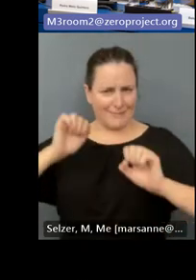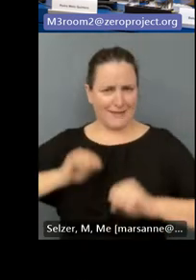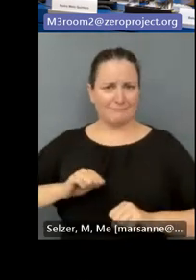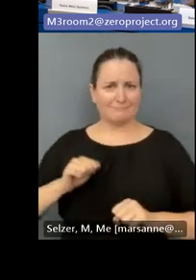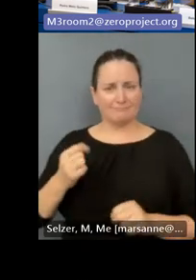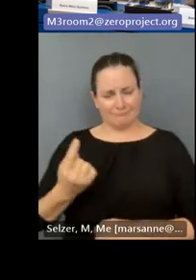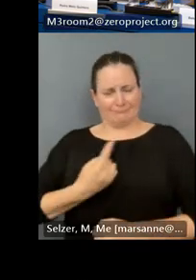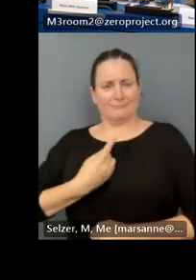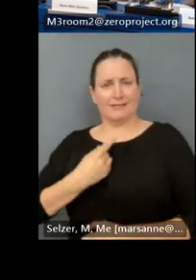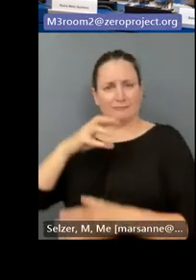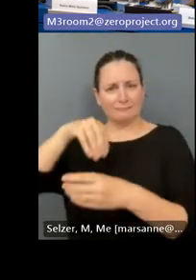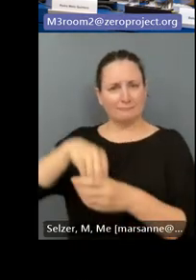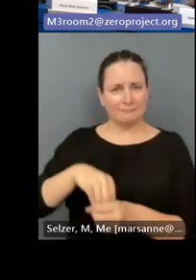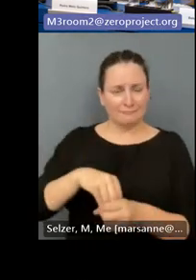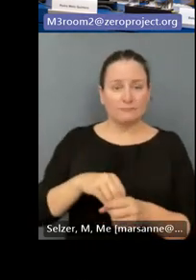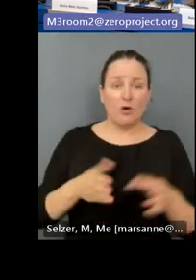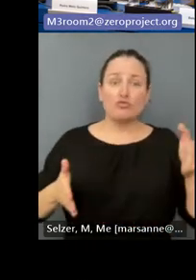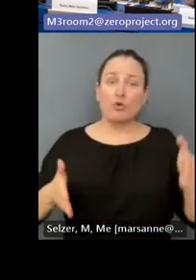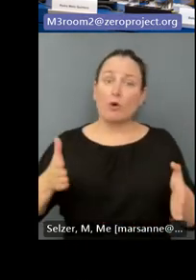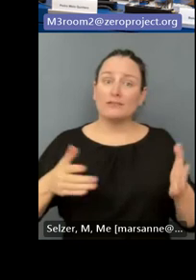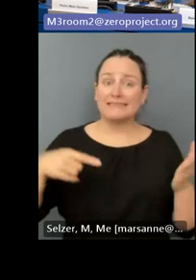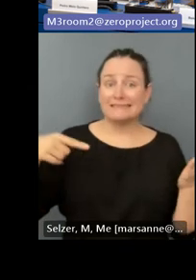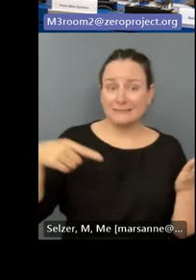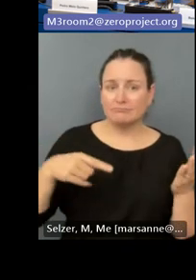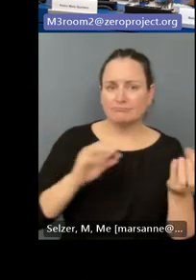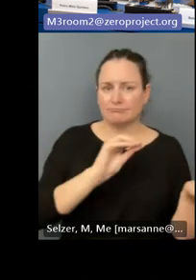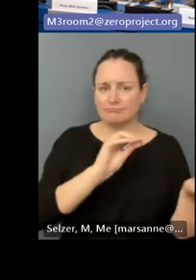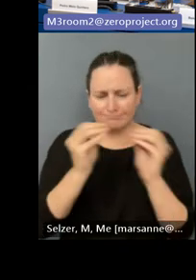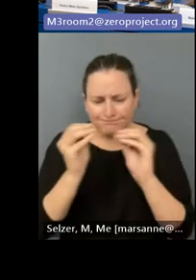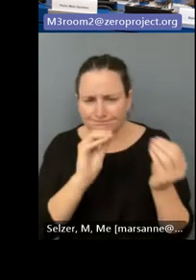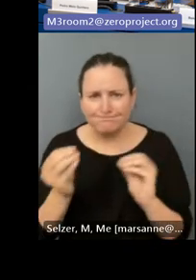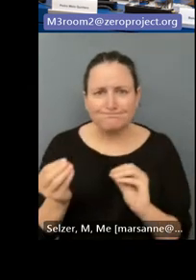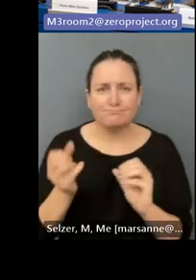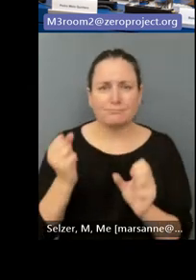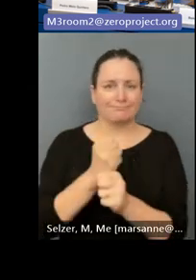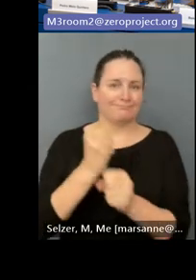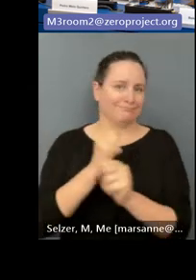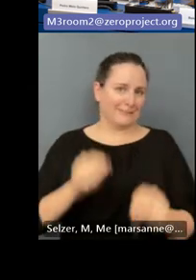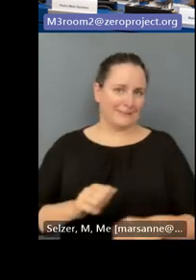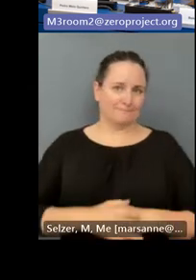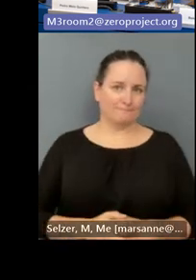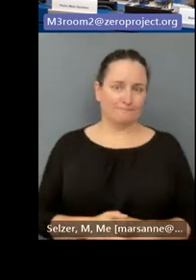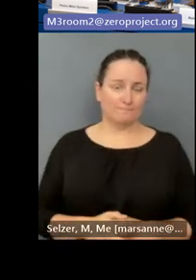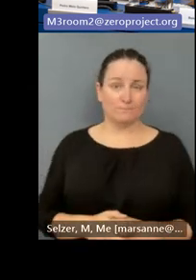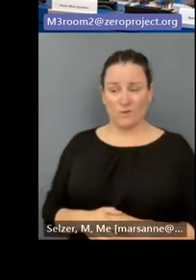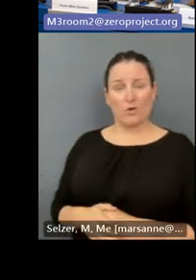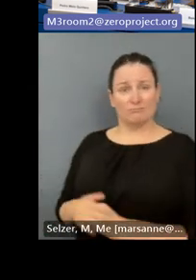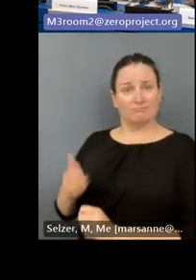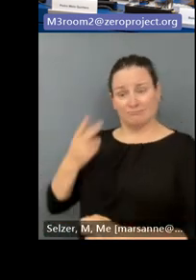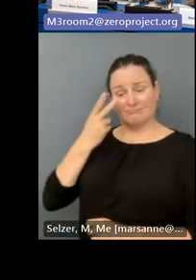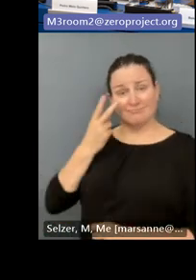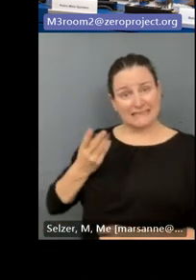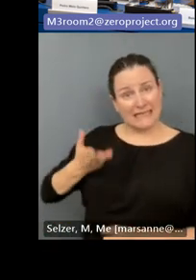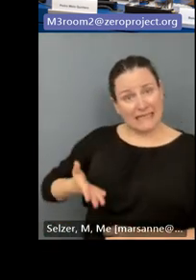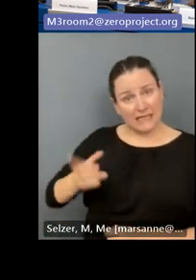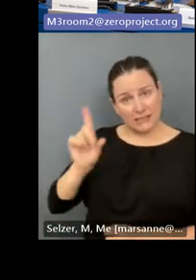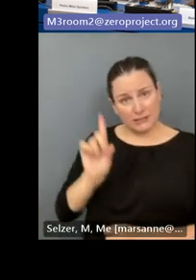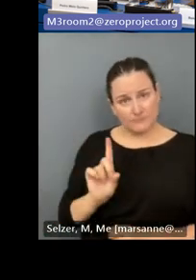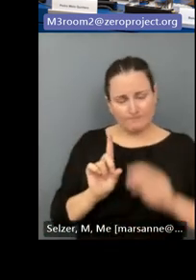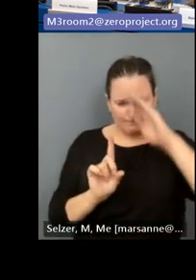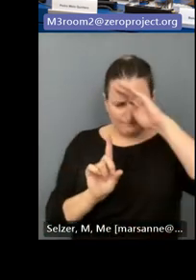robotics tournaments. We, as parents of a boy with Asperger, were faced with a